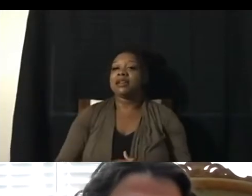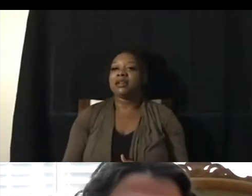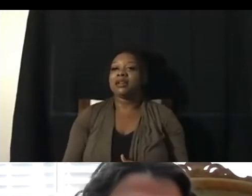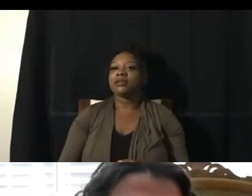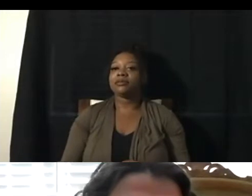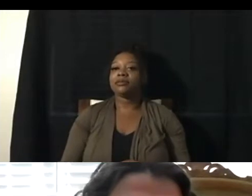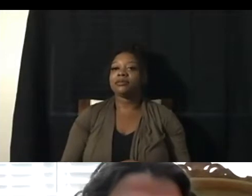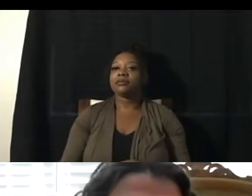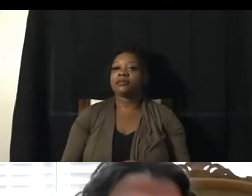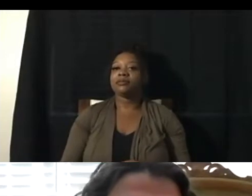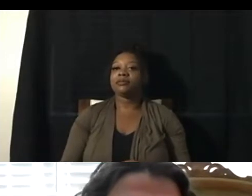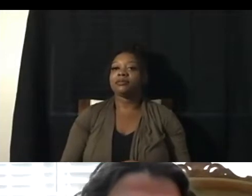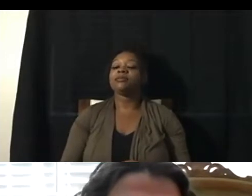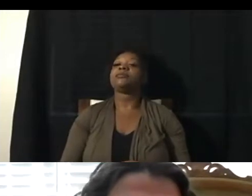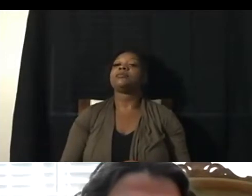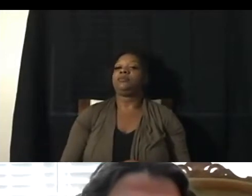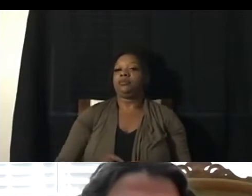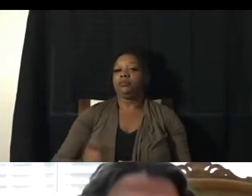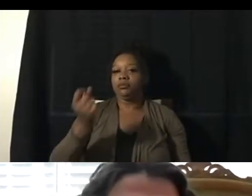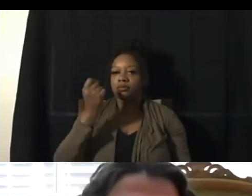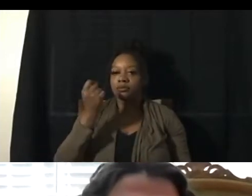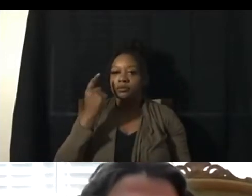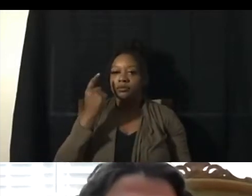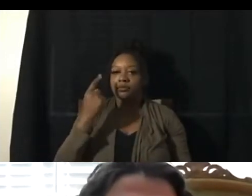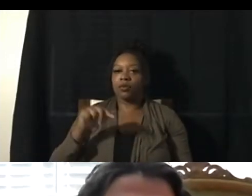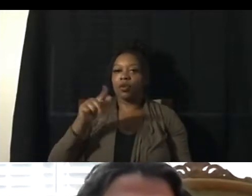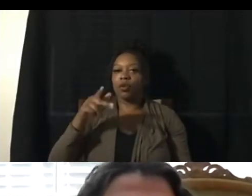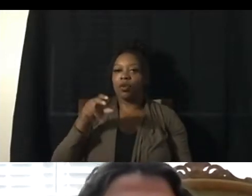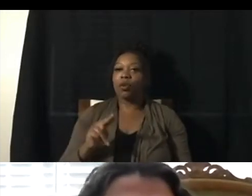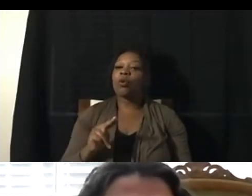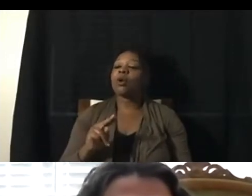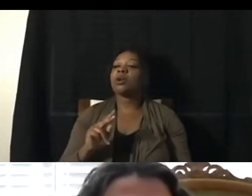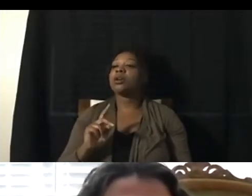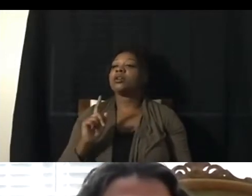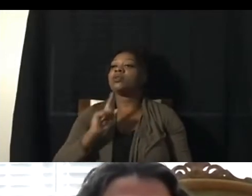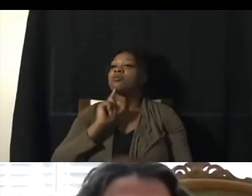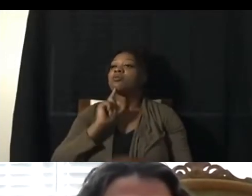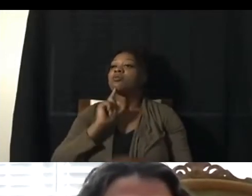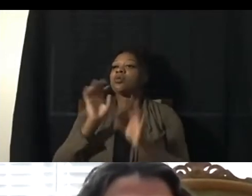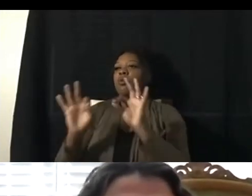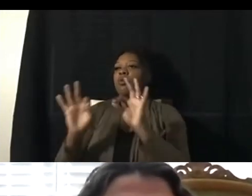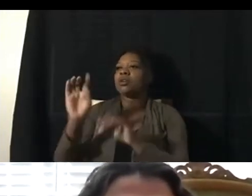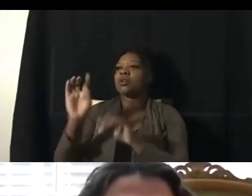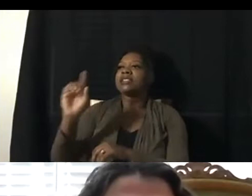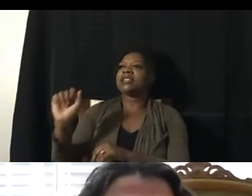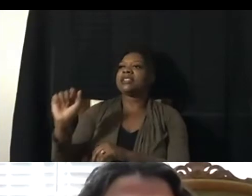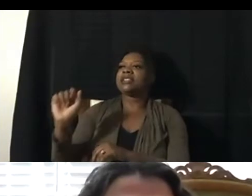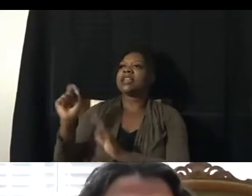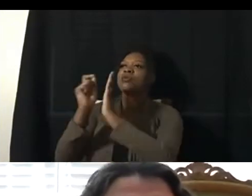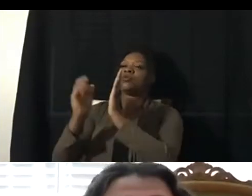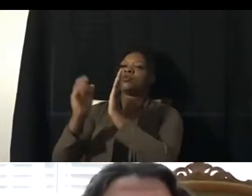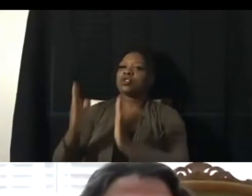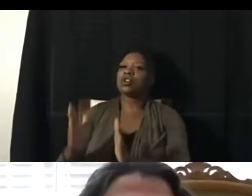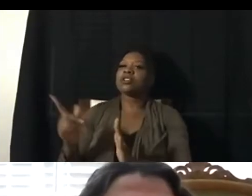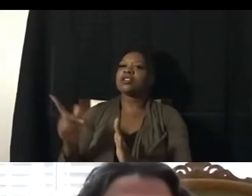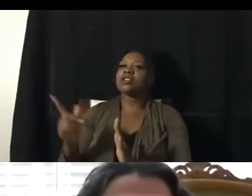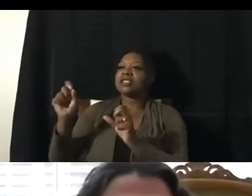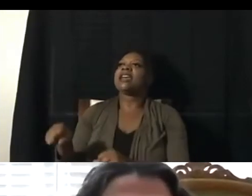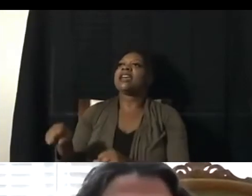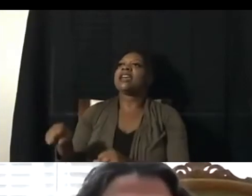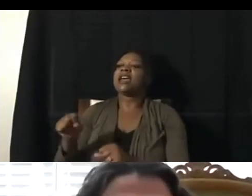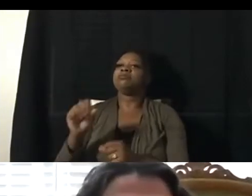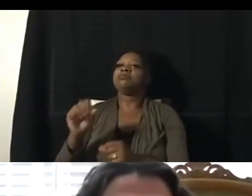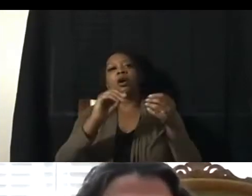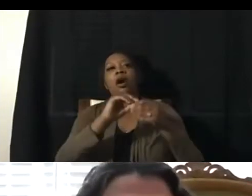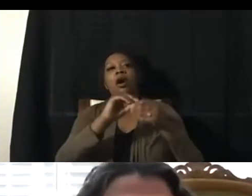On that note, it's also important that disabled journalists be given the opportunity to cover non-disability related topics as well. So